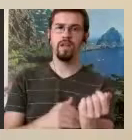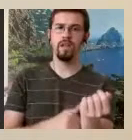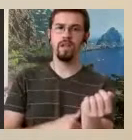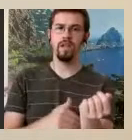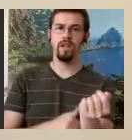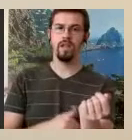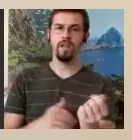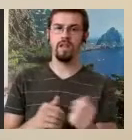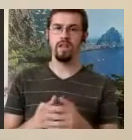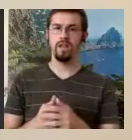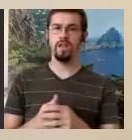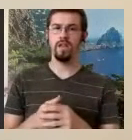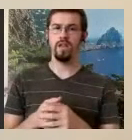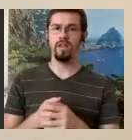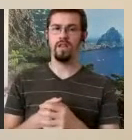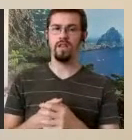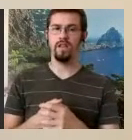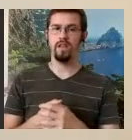the